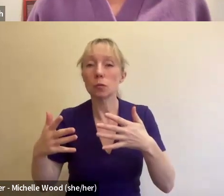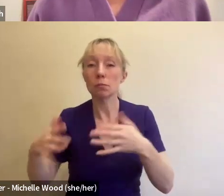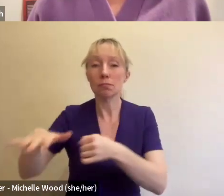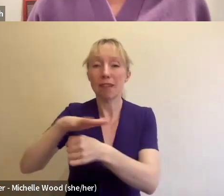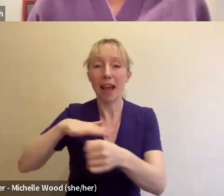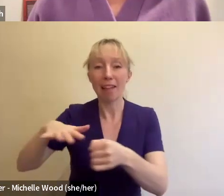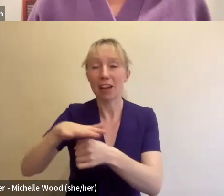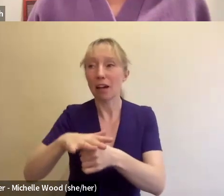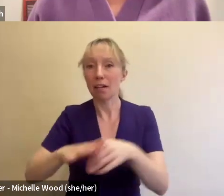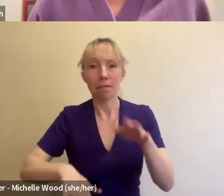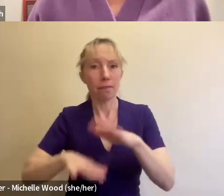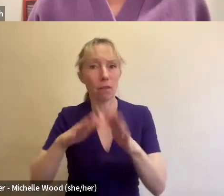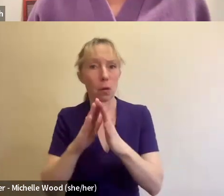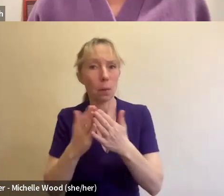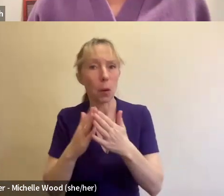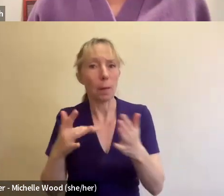the monsoon